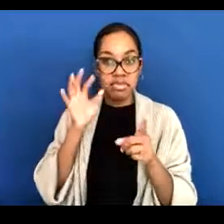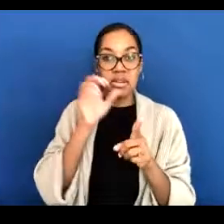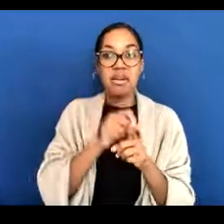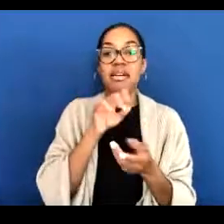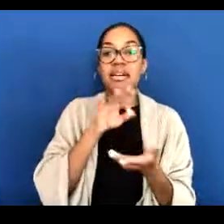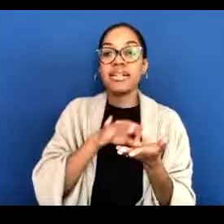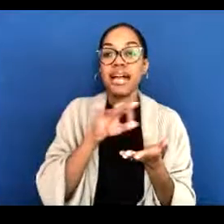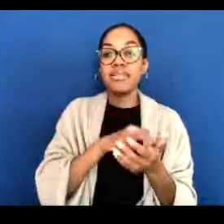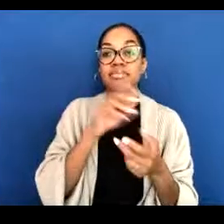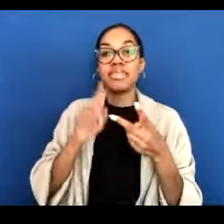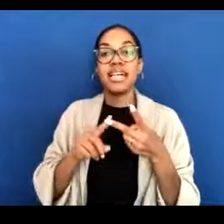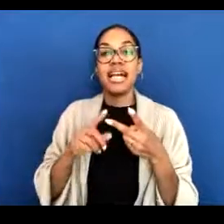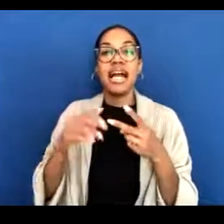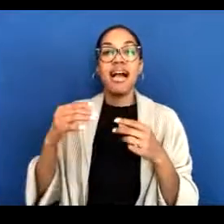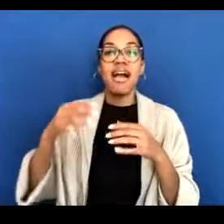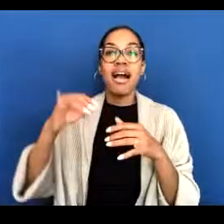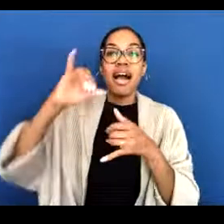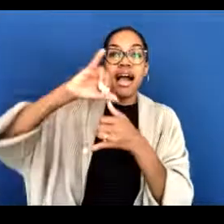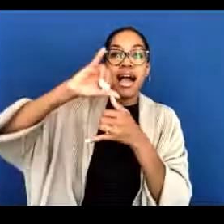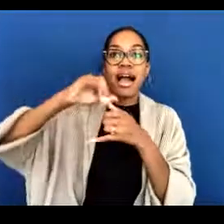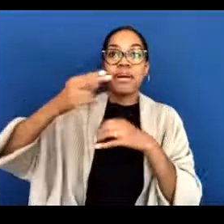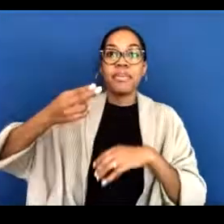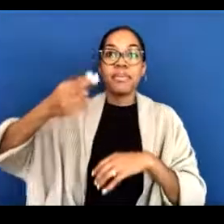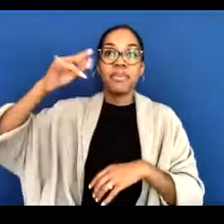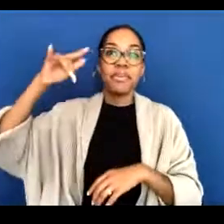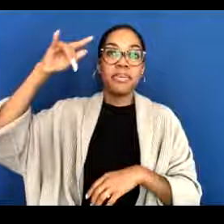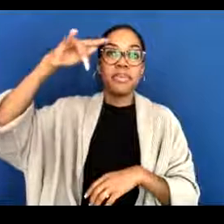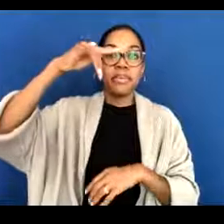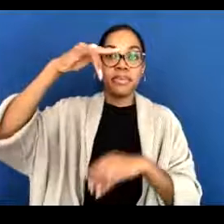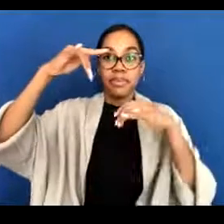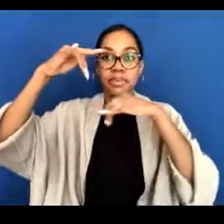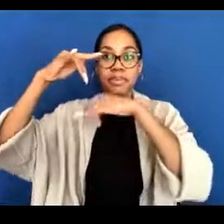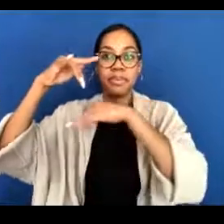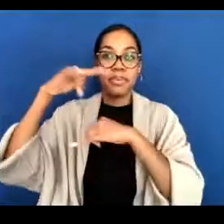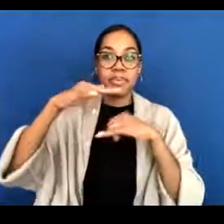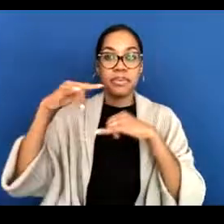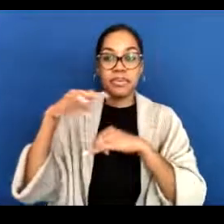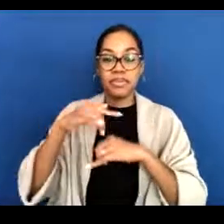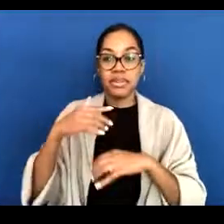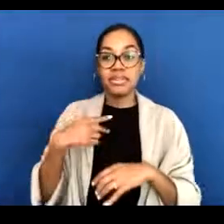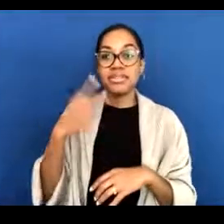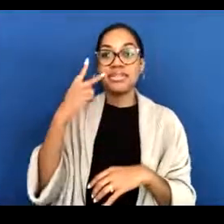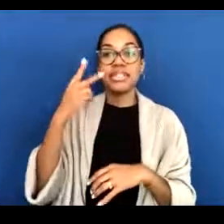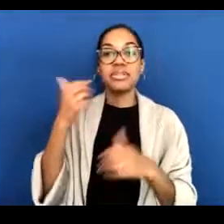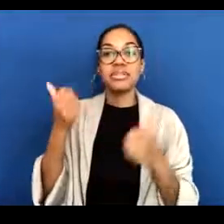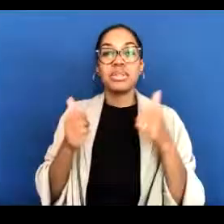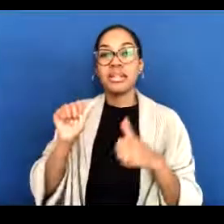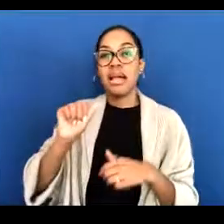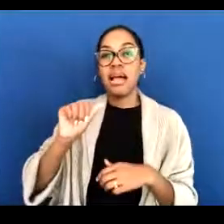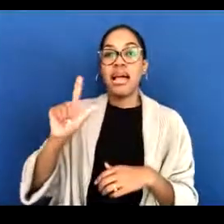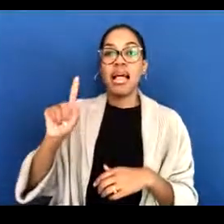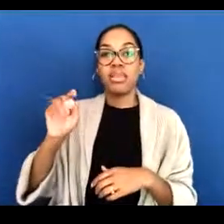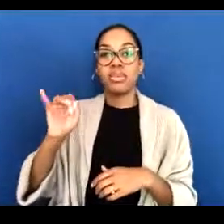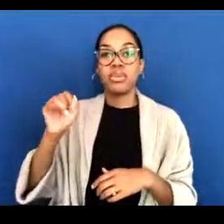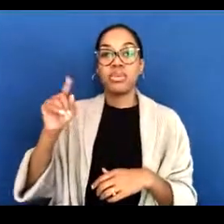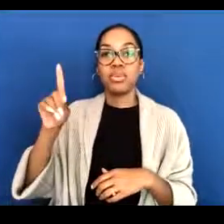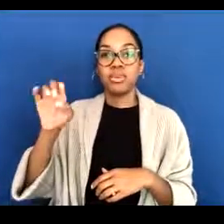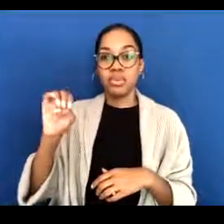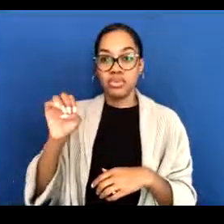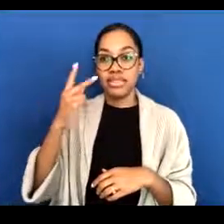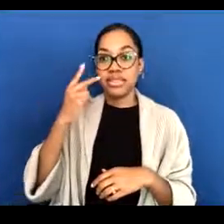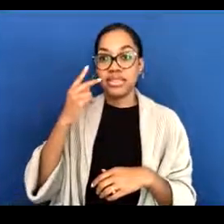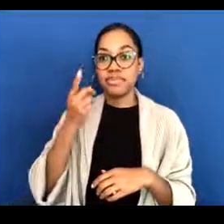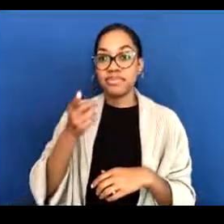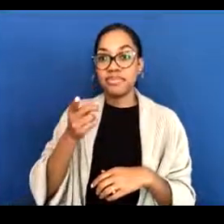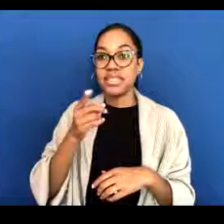at. On the right, you'll see a three-dimensional display actually showing what altitude the birds were migrating at. In this case here, most of the birds were